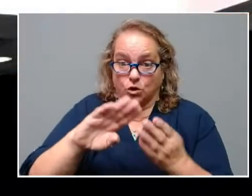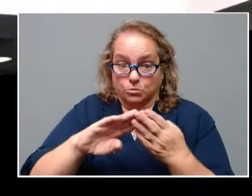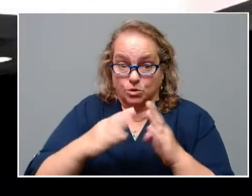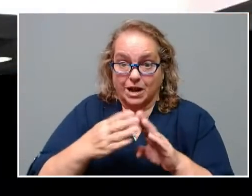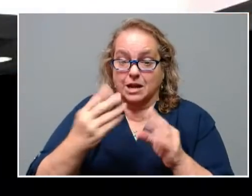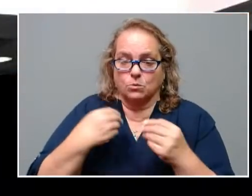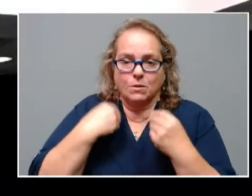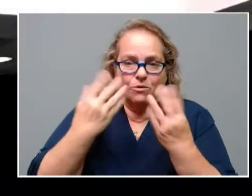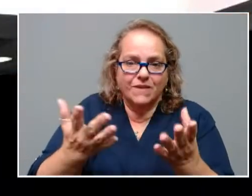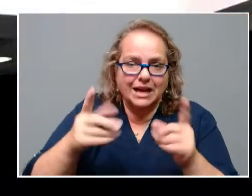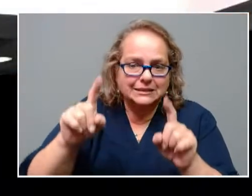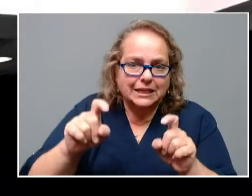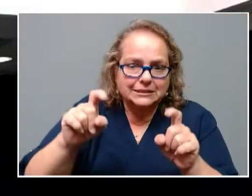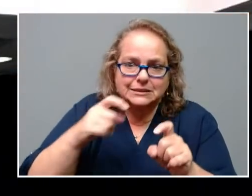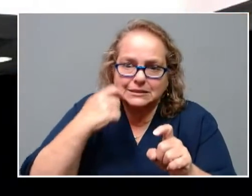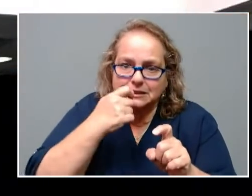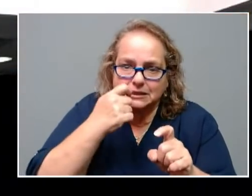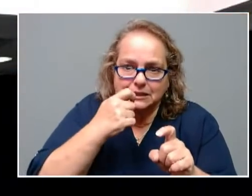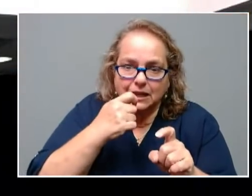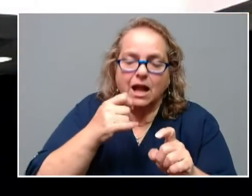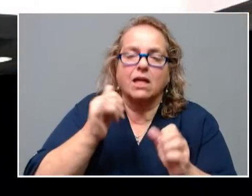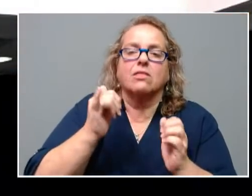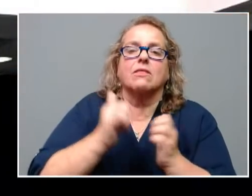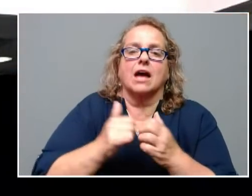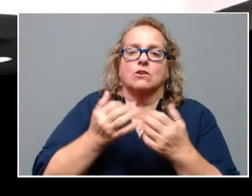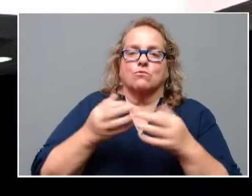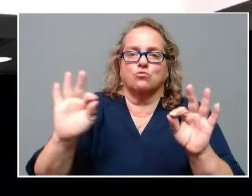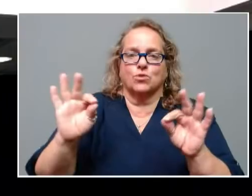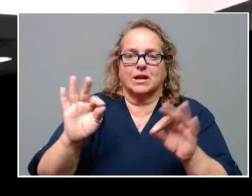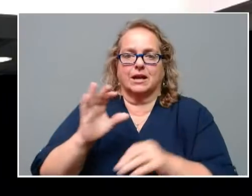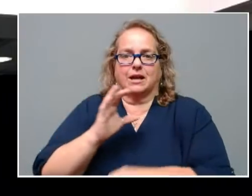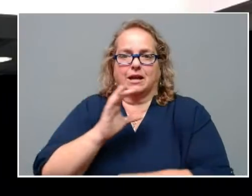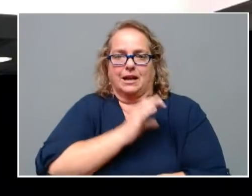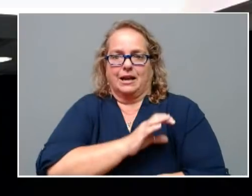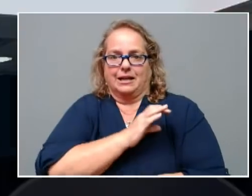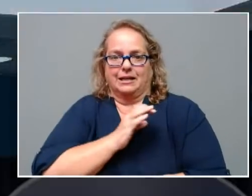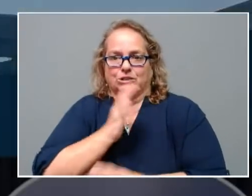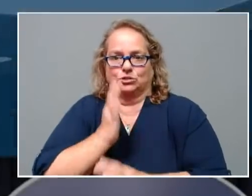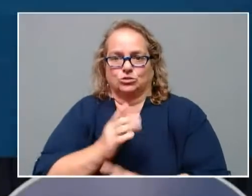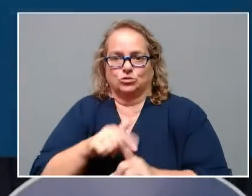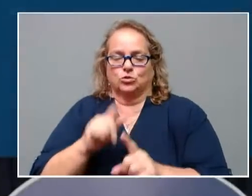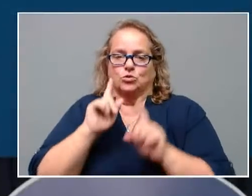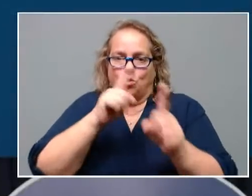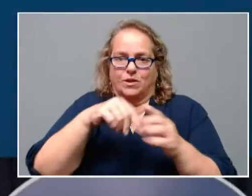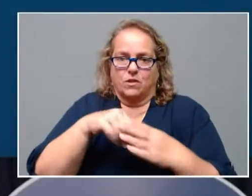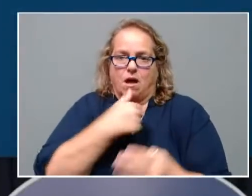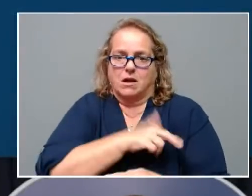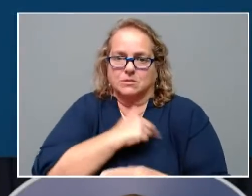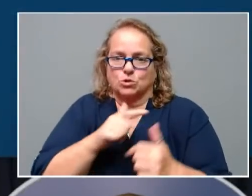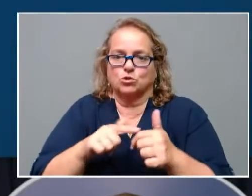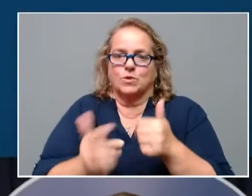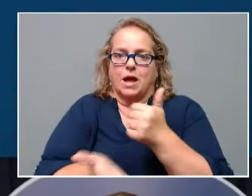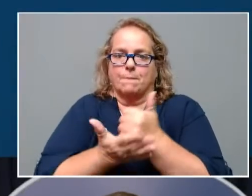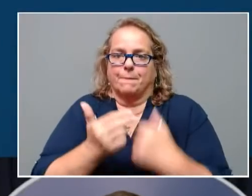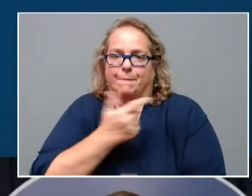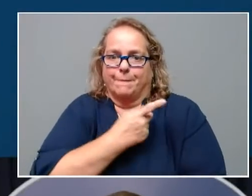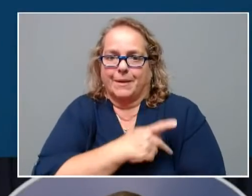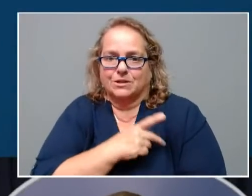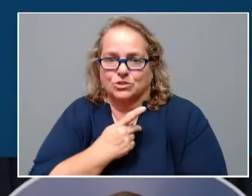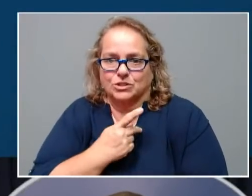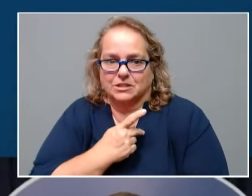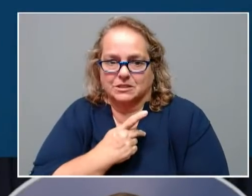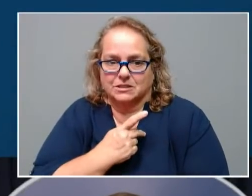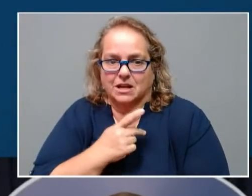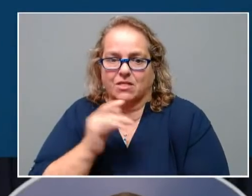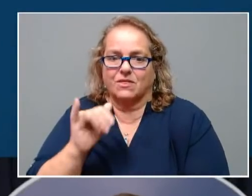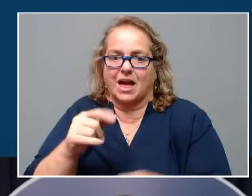This frees up direct clinicians that then are able to help patients. That allows us